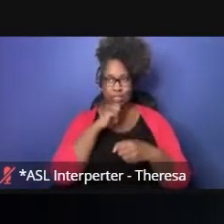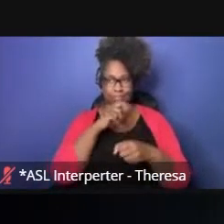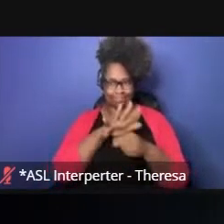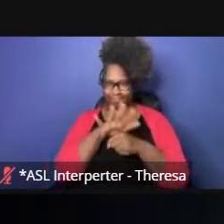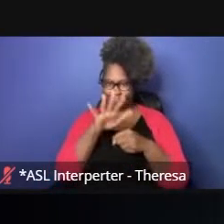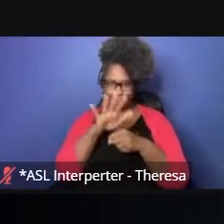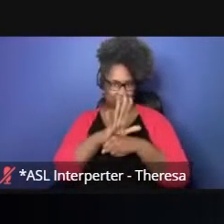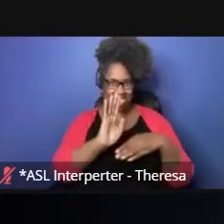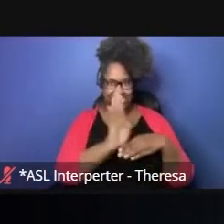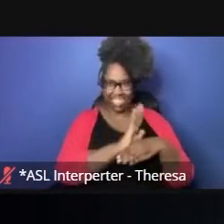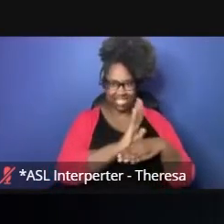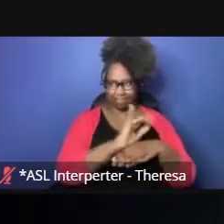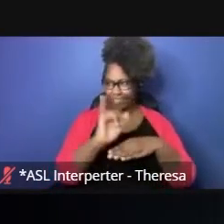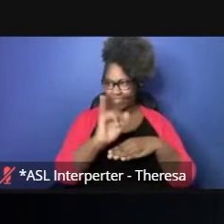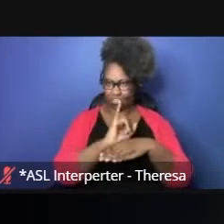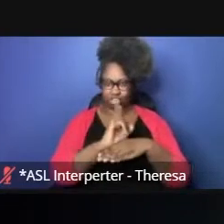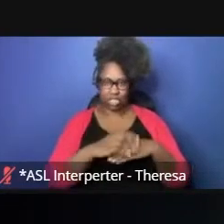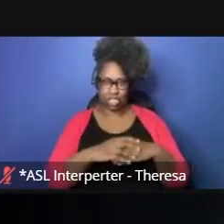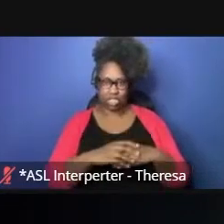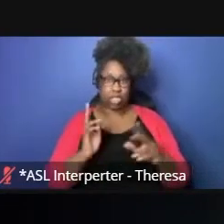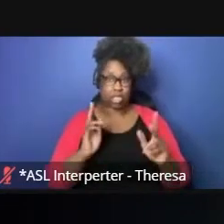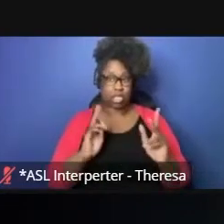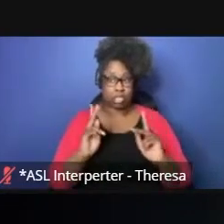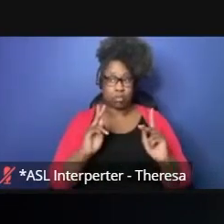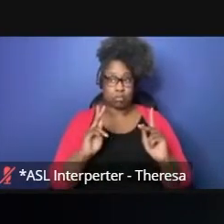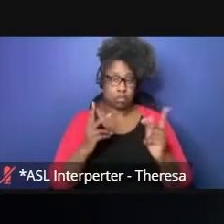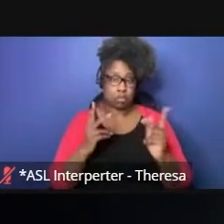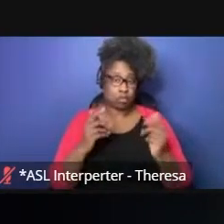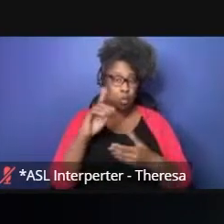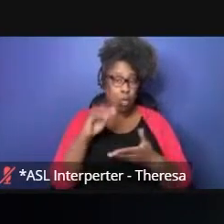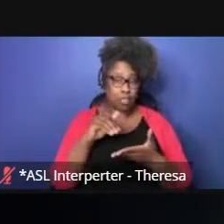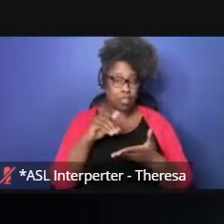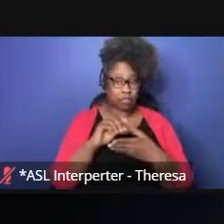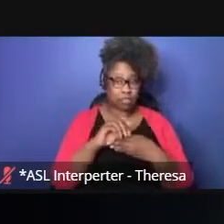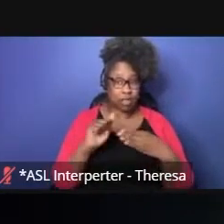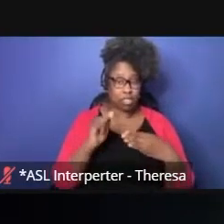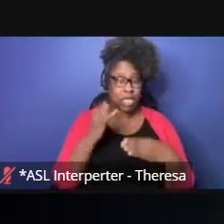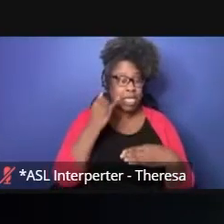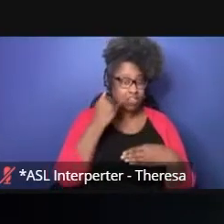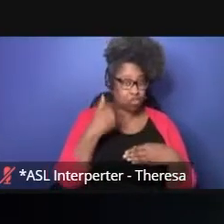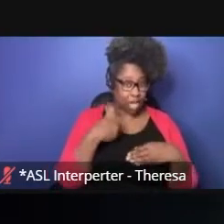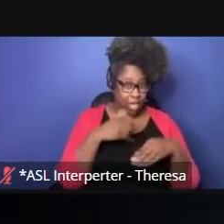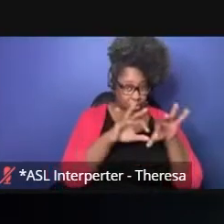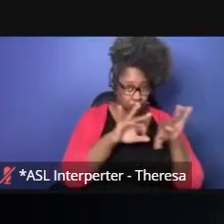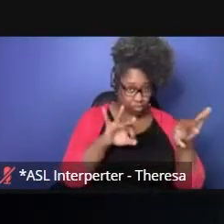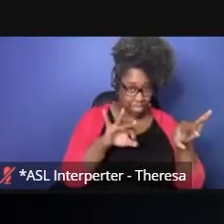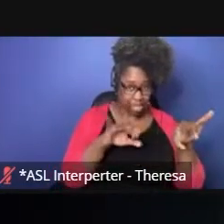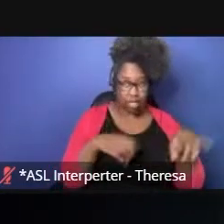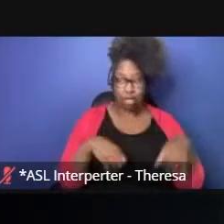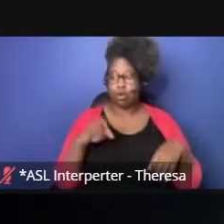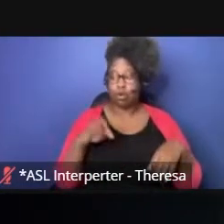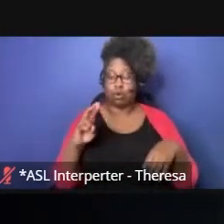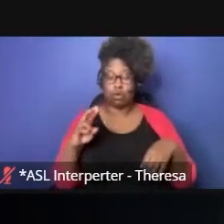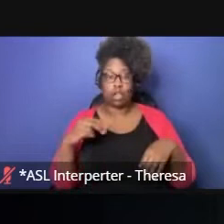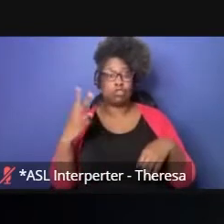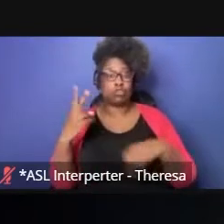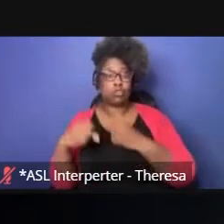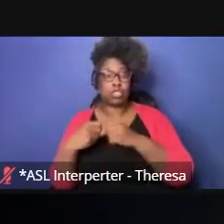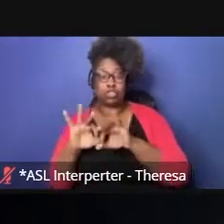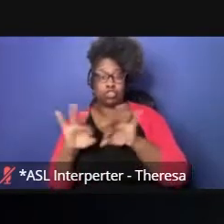that people were just as well off. There was $1,000 difference between whether or not you had a degree or if you had a 2-year